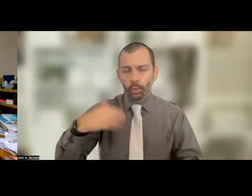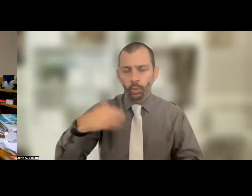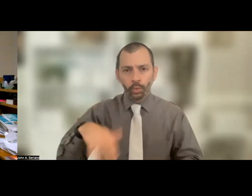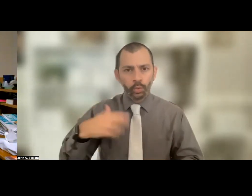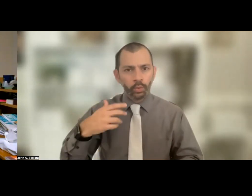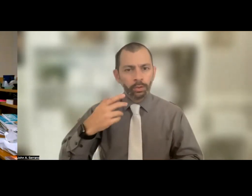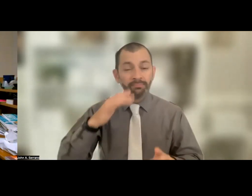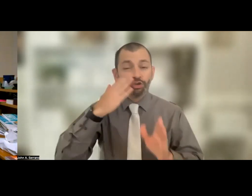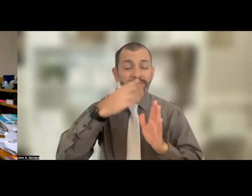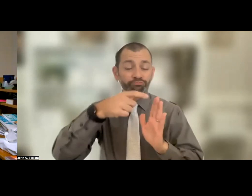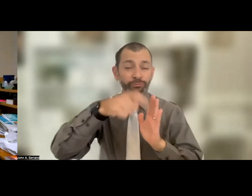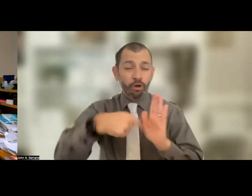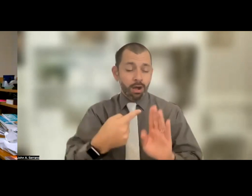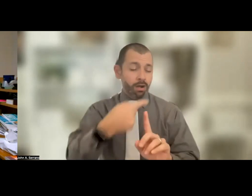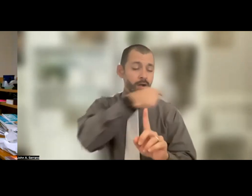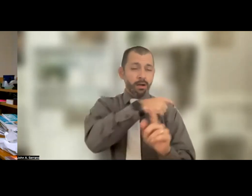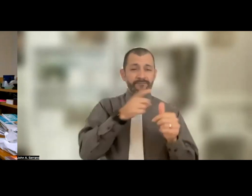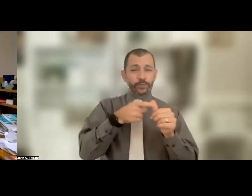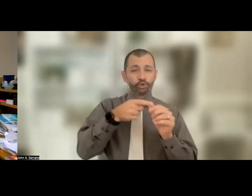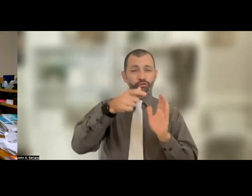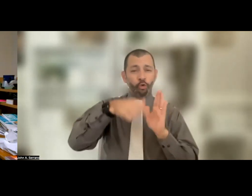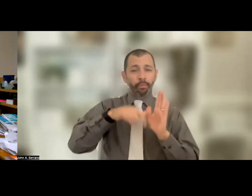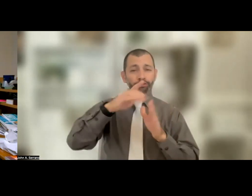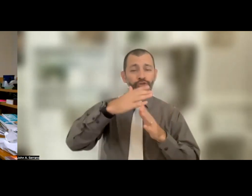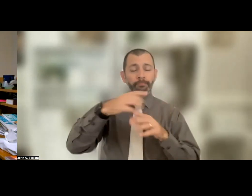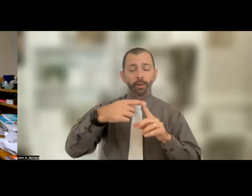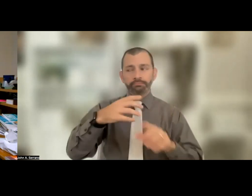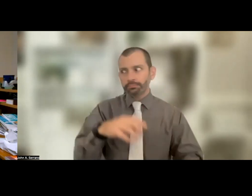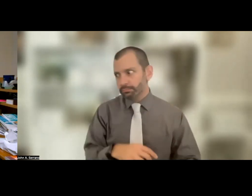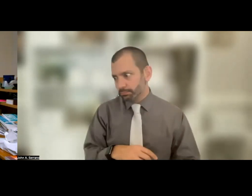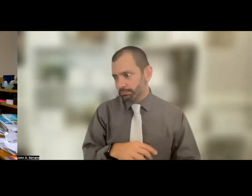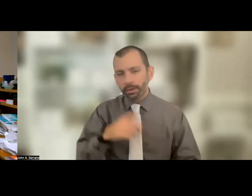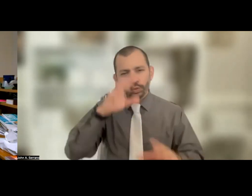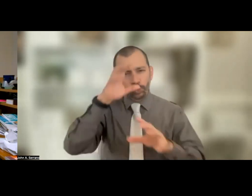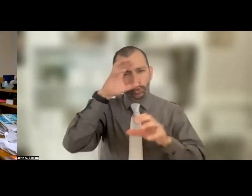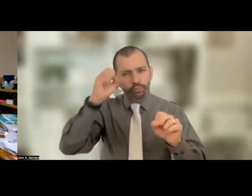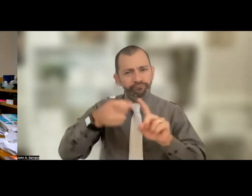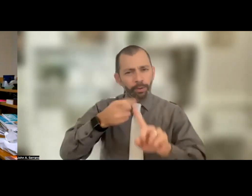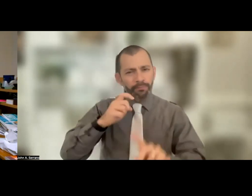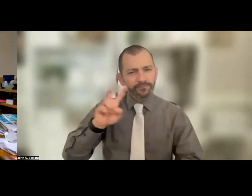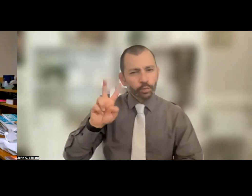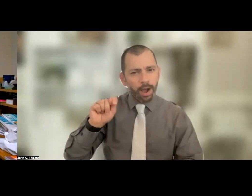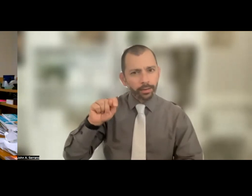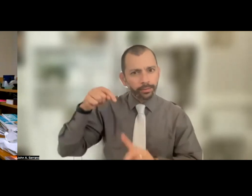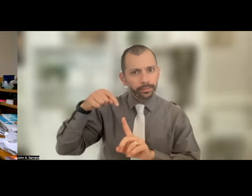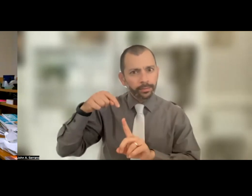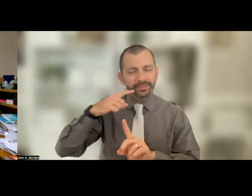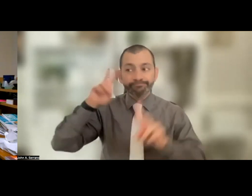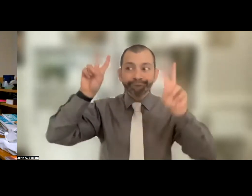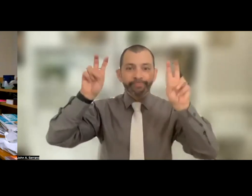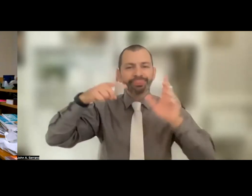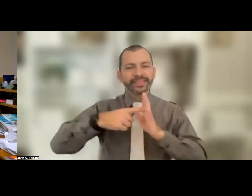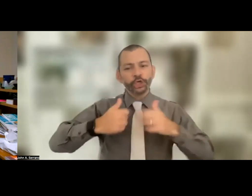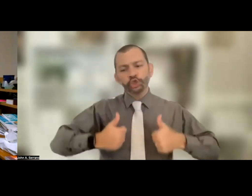It's true, and more than ever, there was an article, that first article, the superintendent